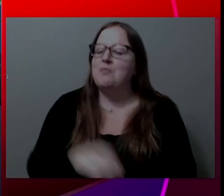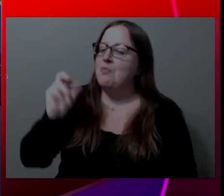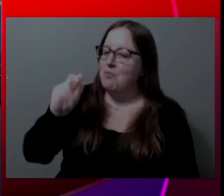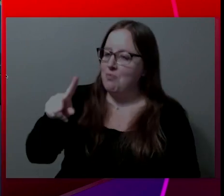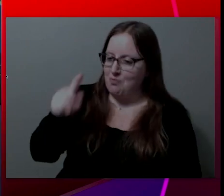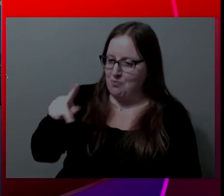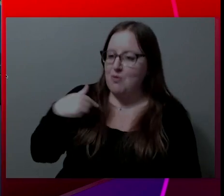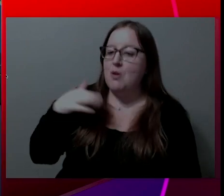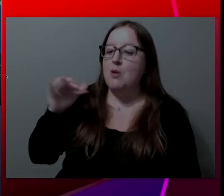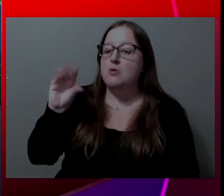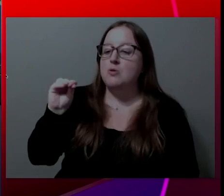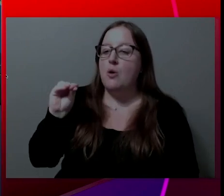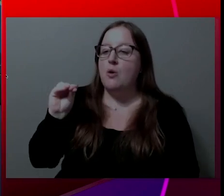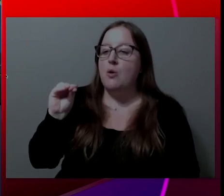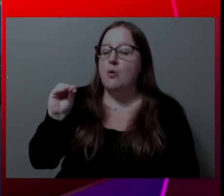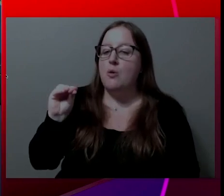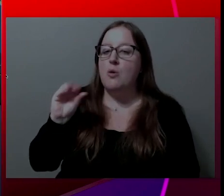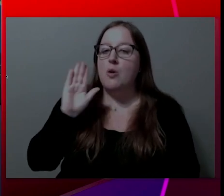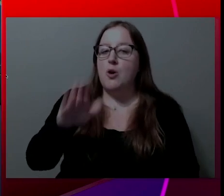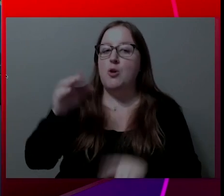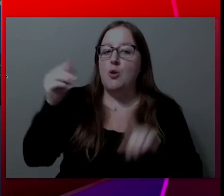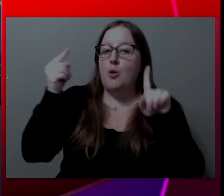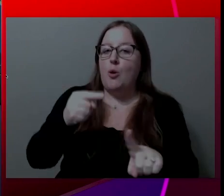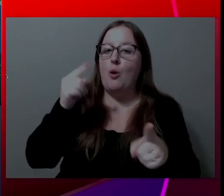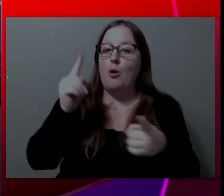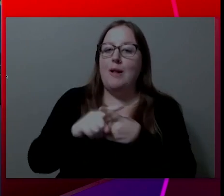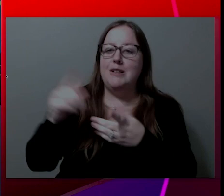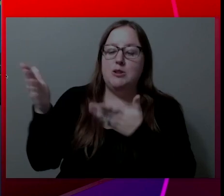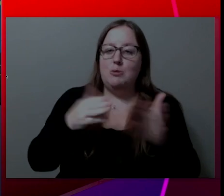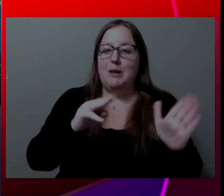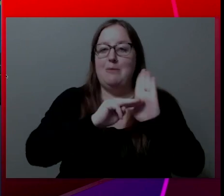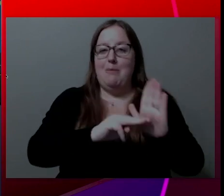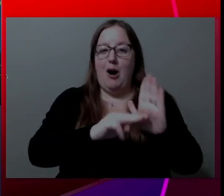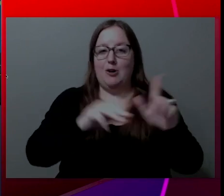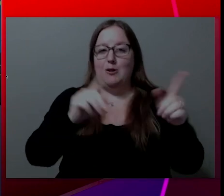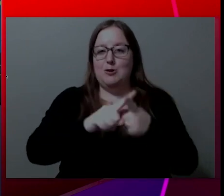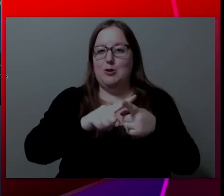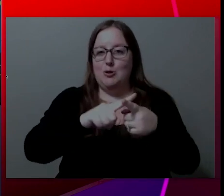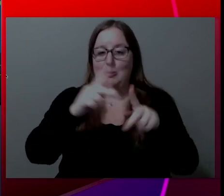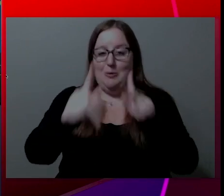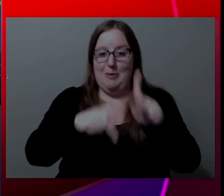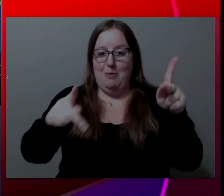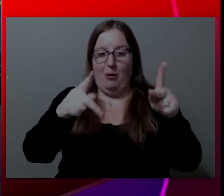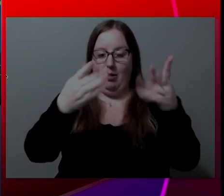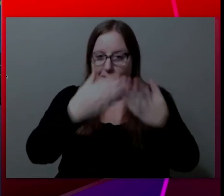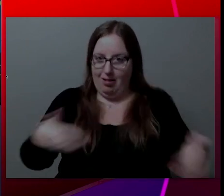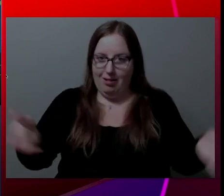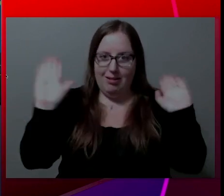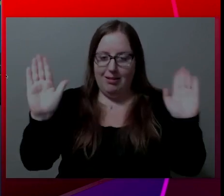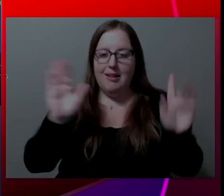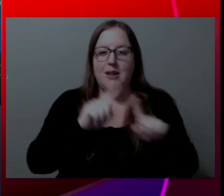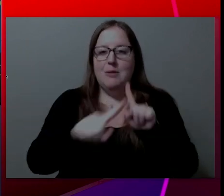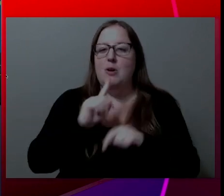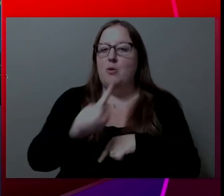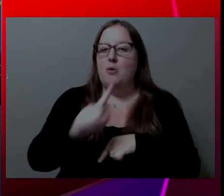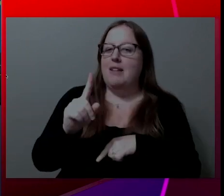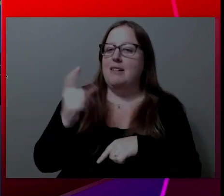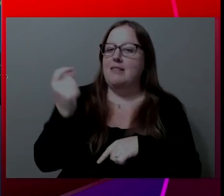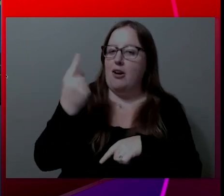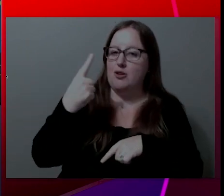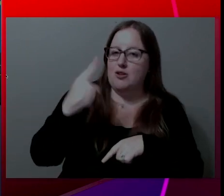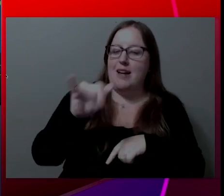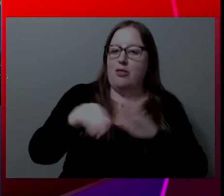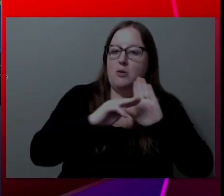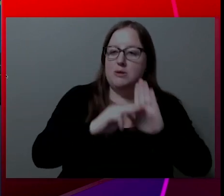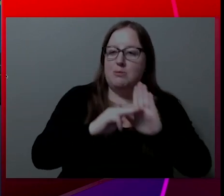hear your mission goal is to kind of bring models to the masses. Yeah. I think the best way to really understand what these AI models do